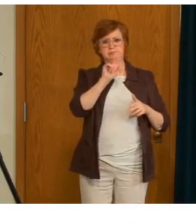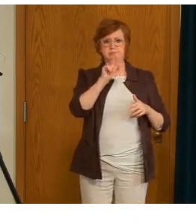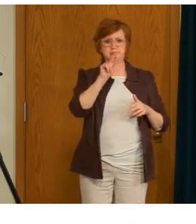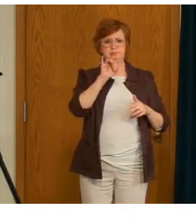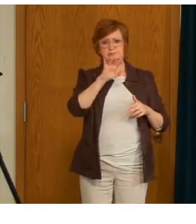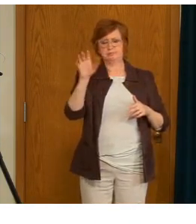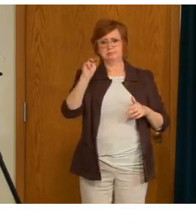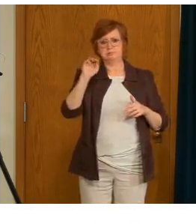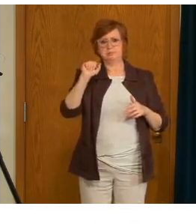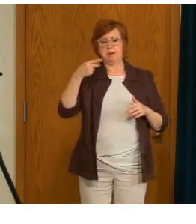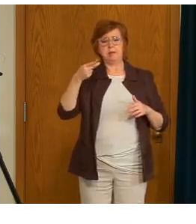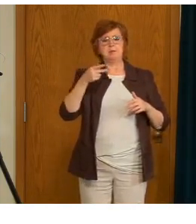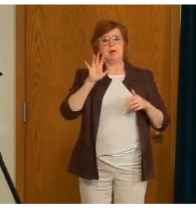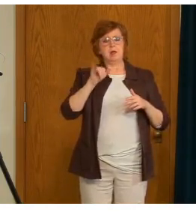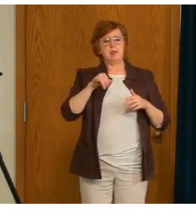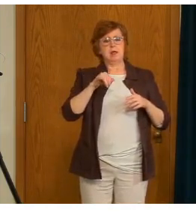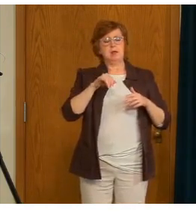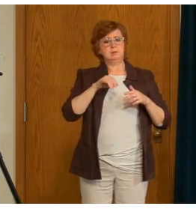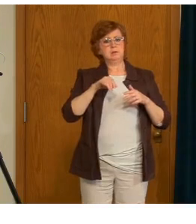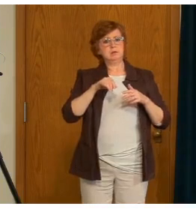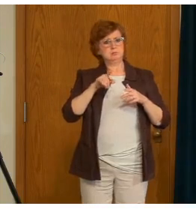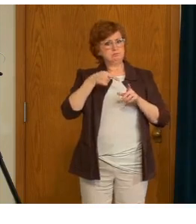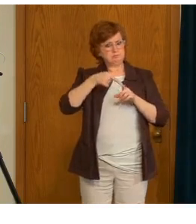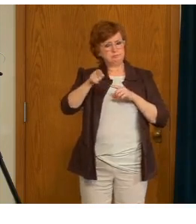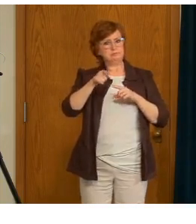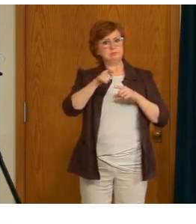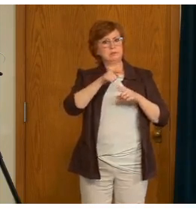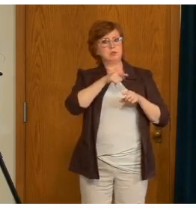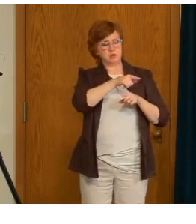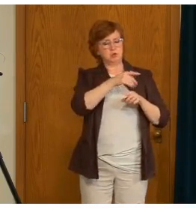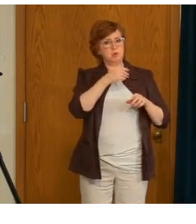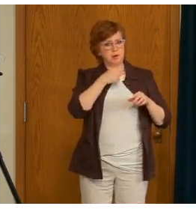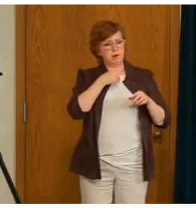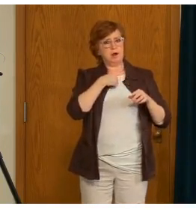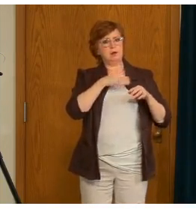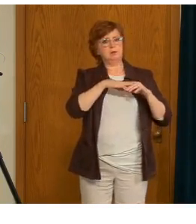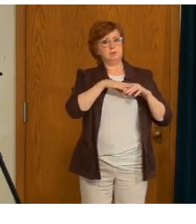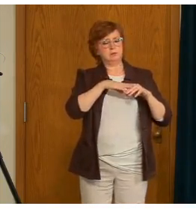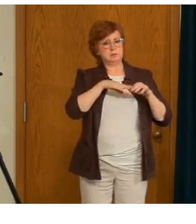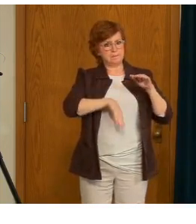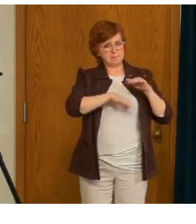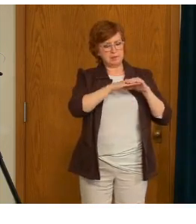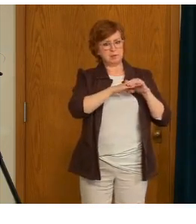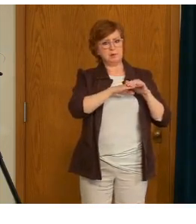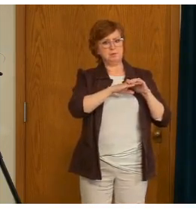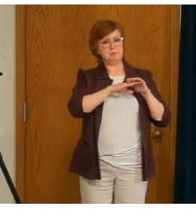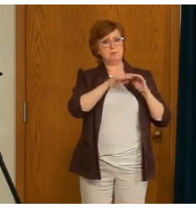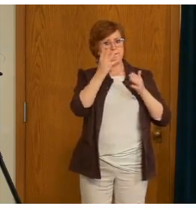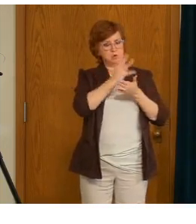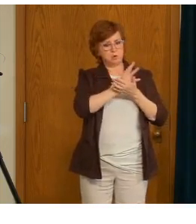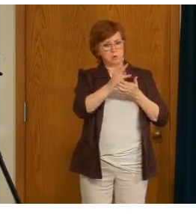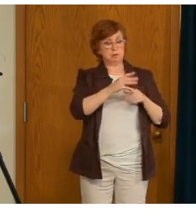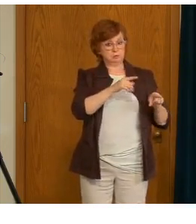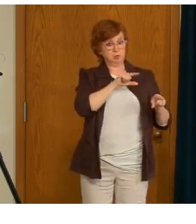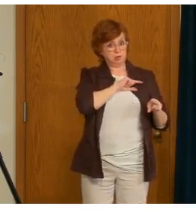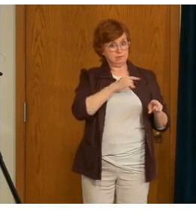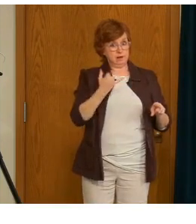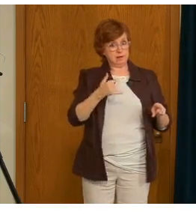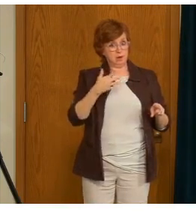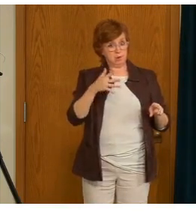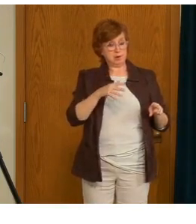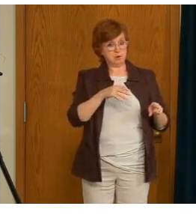eligible now as long as they have reached the minimum interval of 4 weeks since their first dose. And letters will be provided to all of